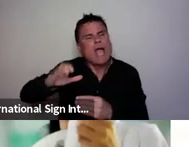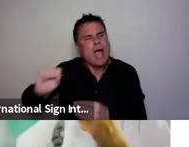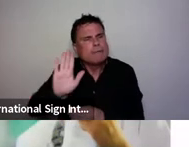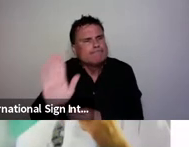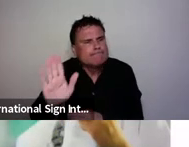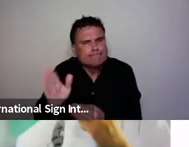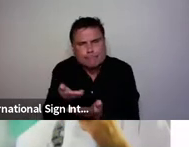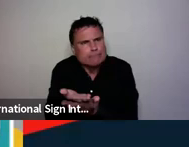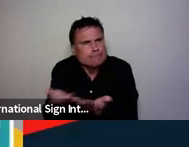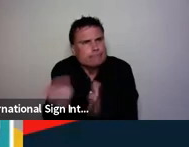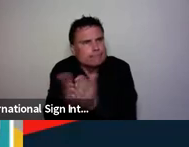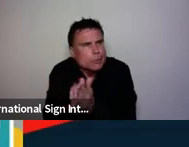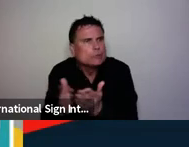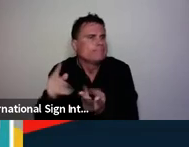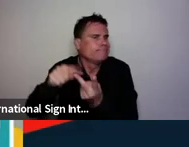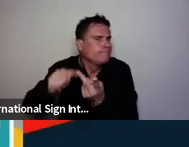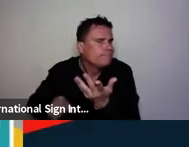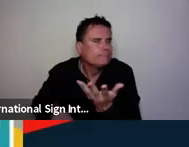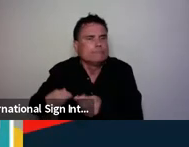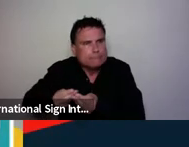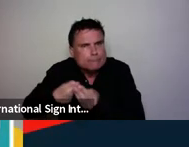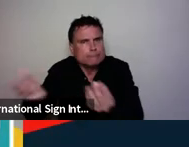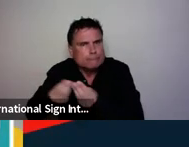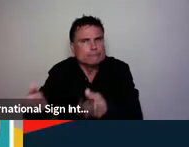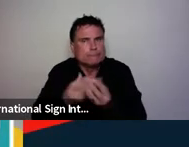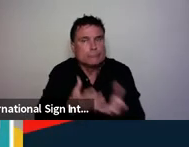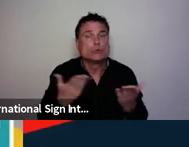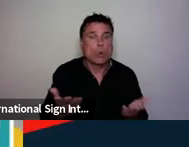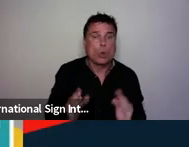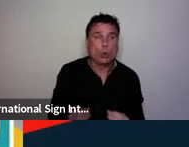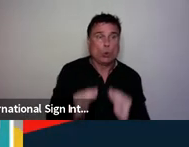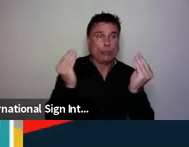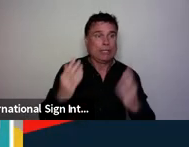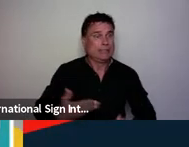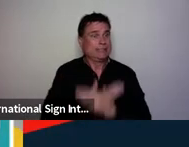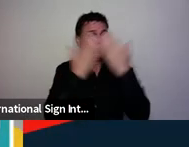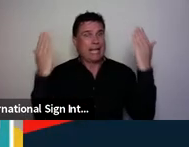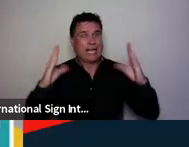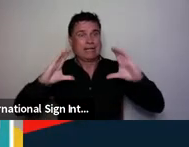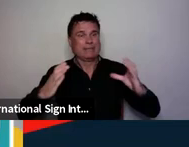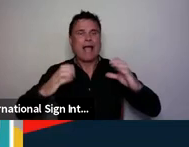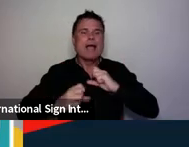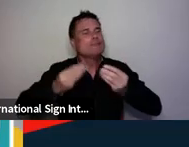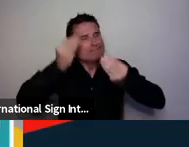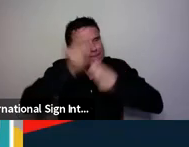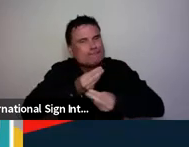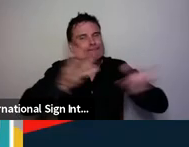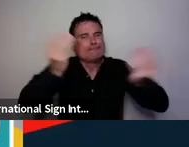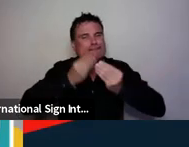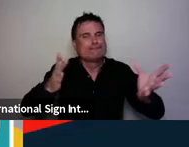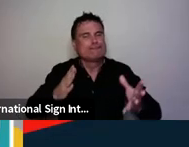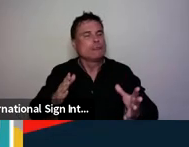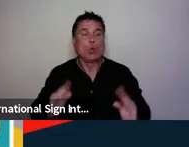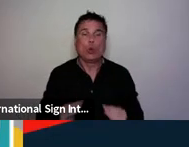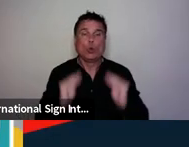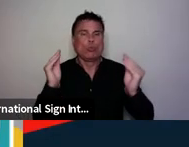So for International Youth Day, we launched a Youth Day Challenge under the hashtag Youth Against COVID-19 to hear from young people about how